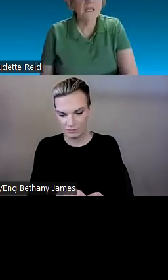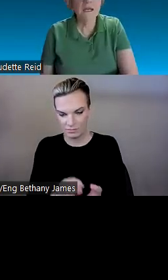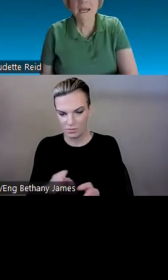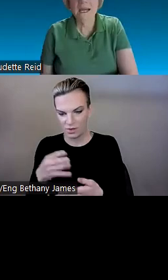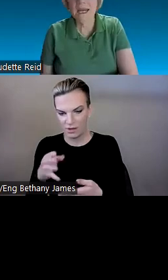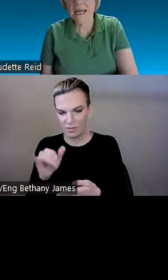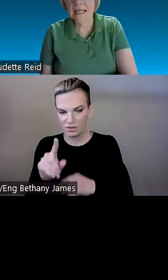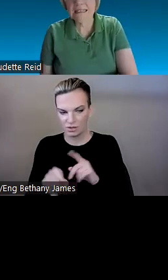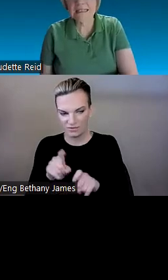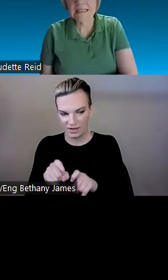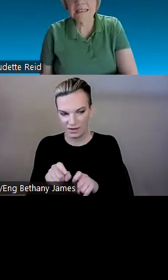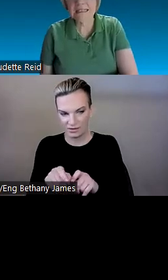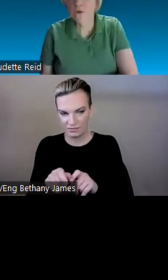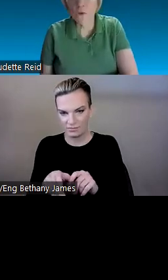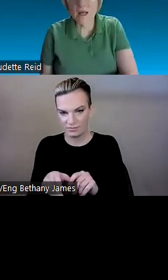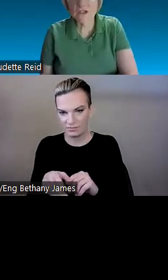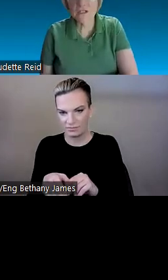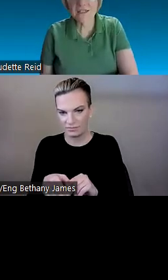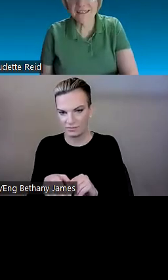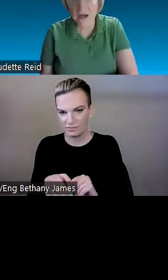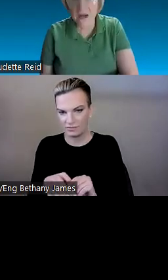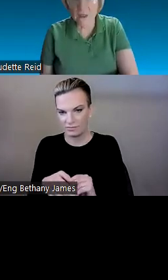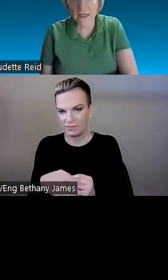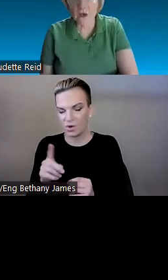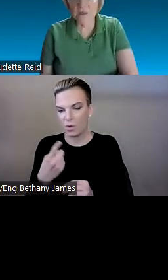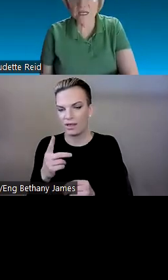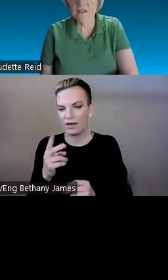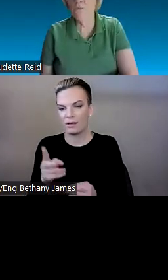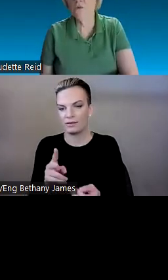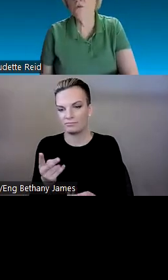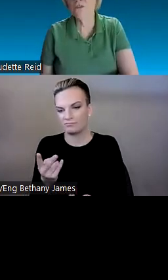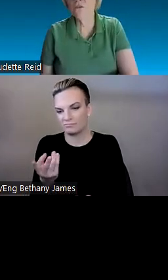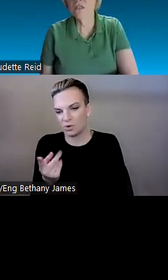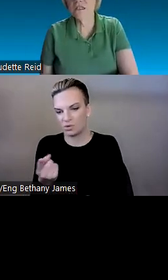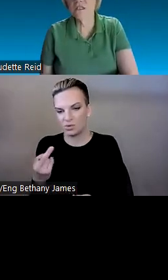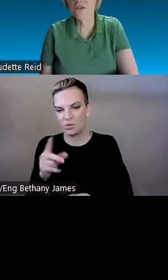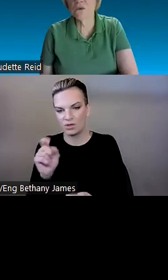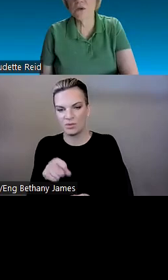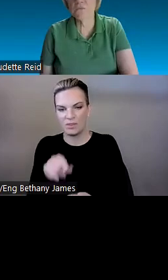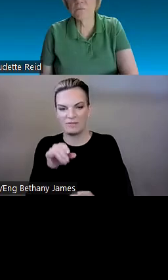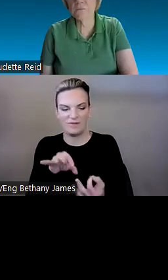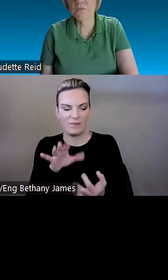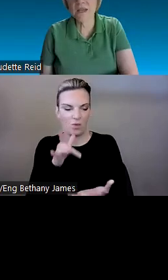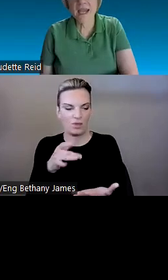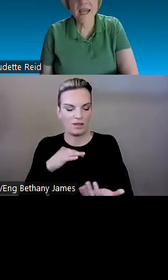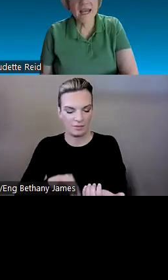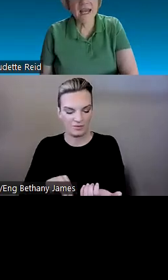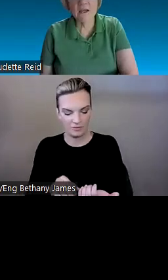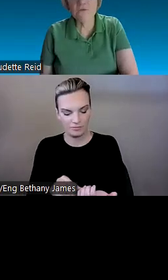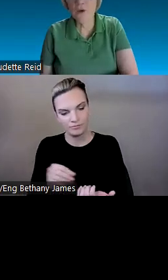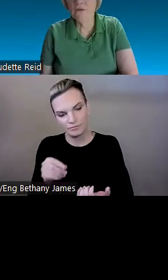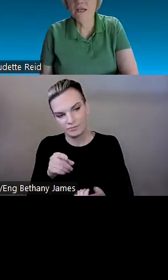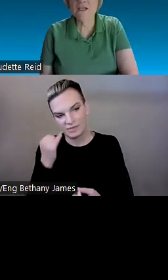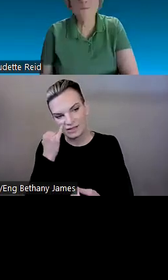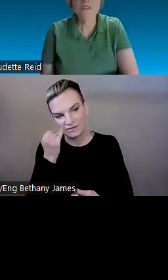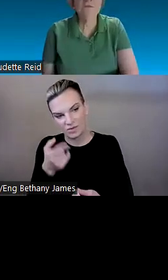survey. And it's only a couple of questions. The feedback really helps us improve services to you. And if